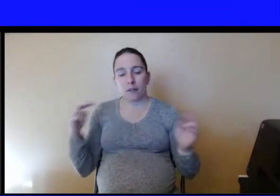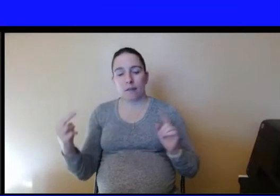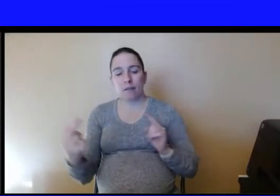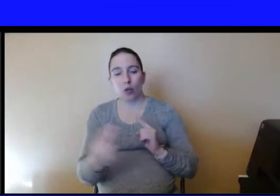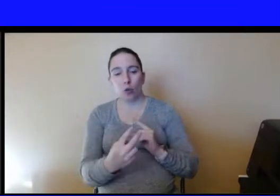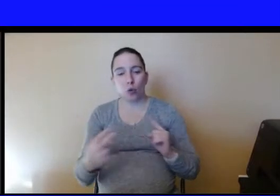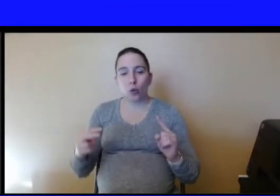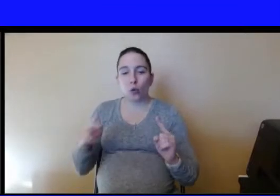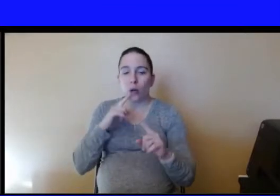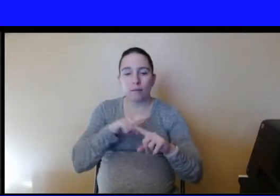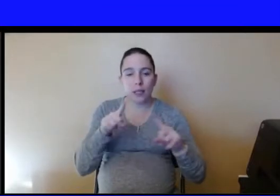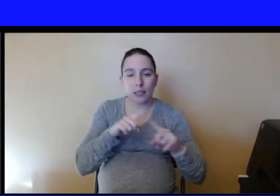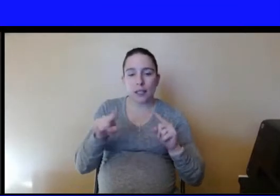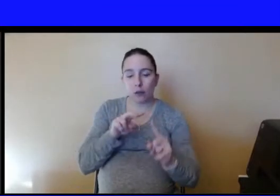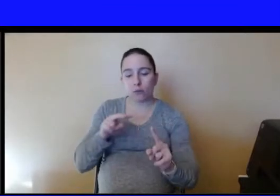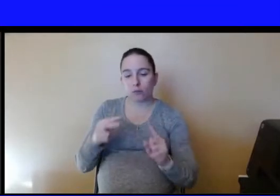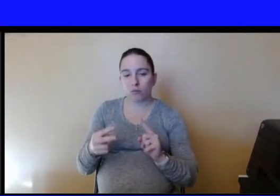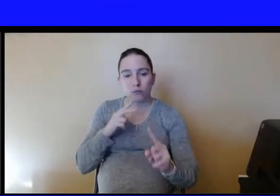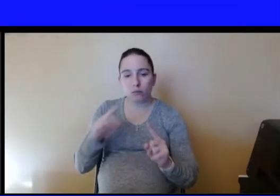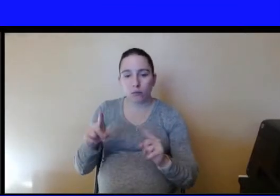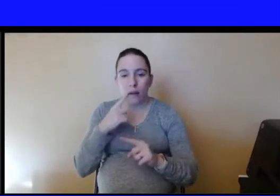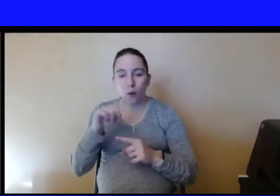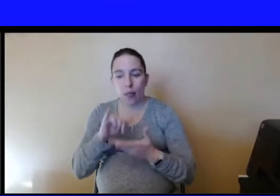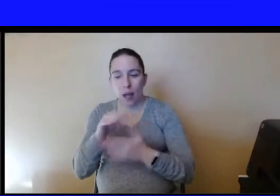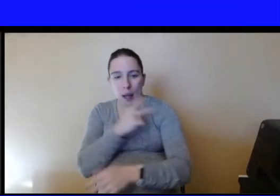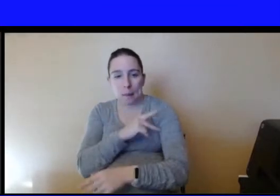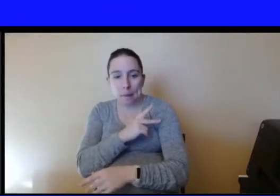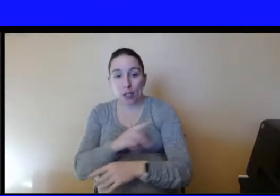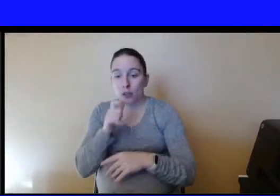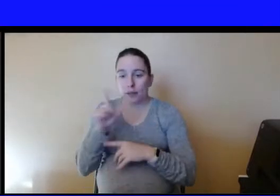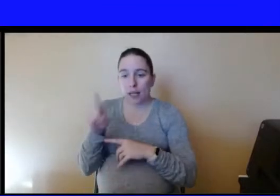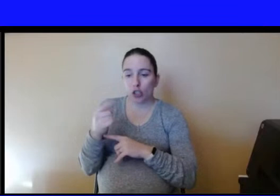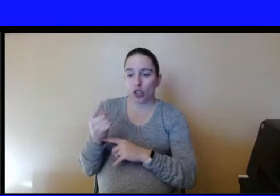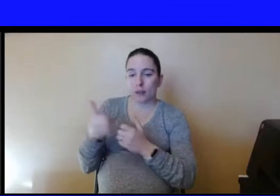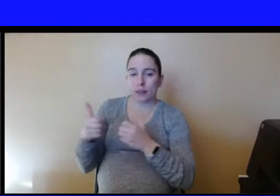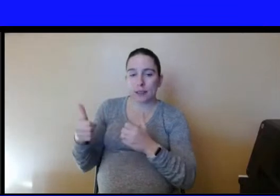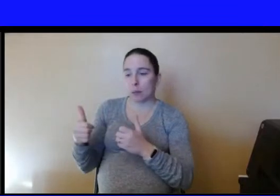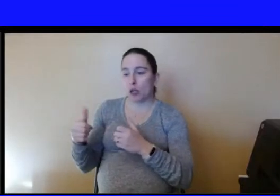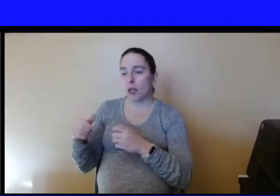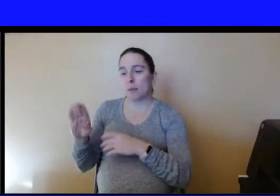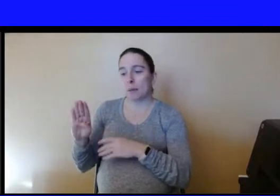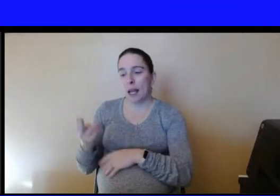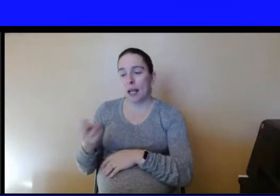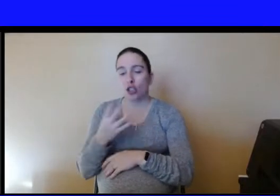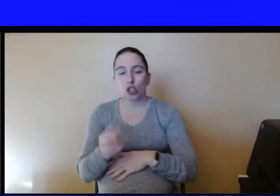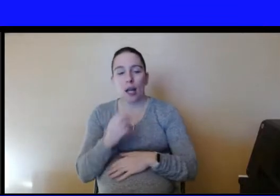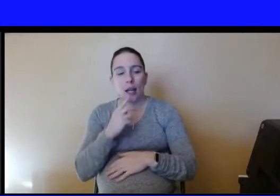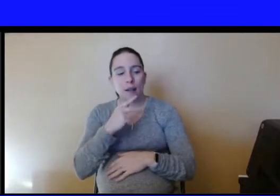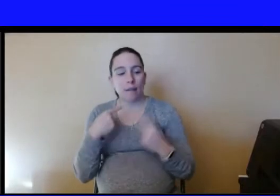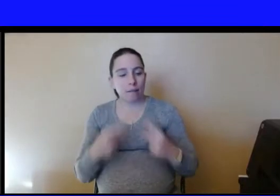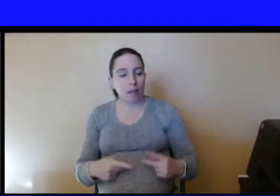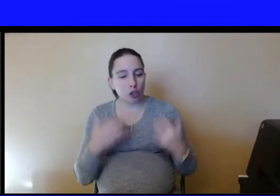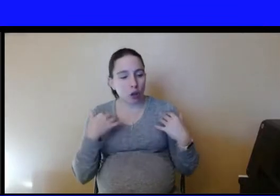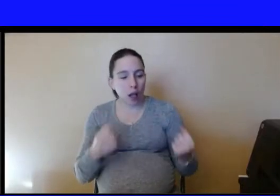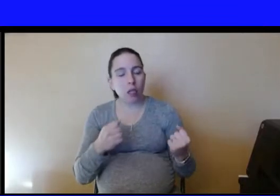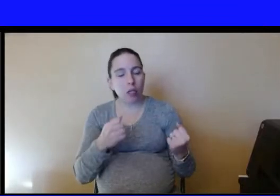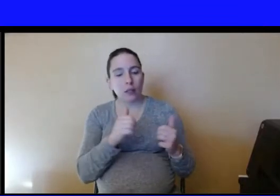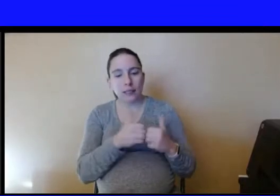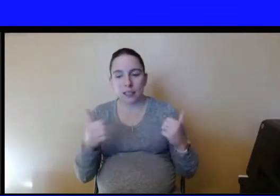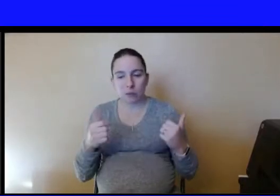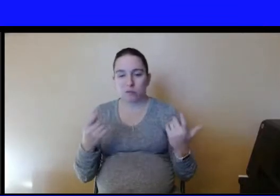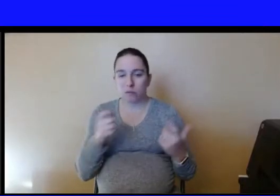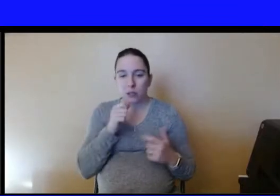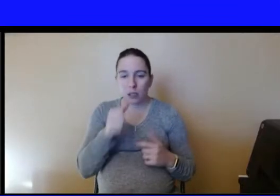team. They were stratified, and obviously the most acute members were worked with first to make